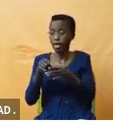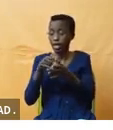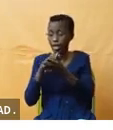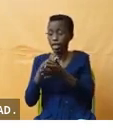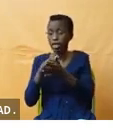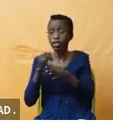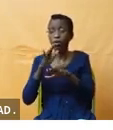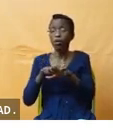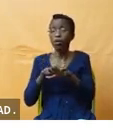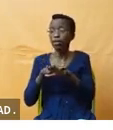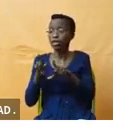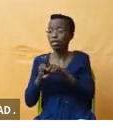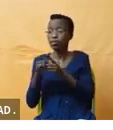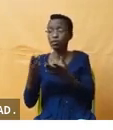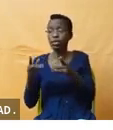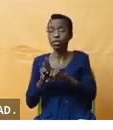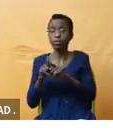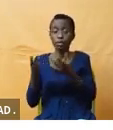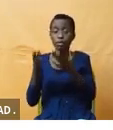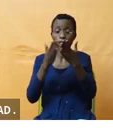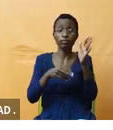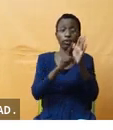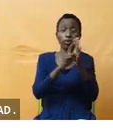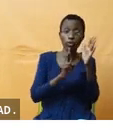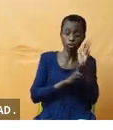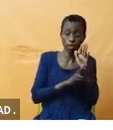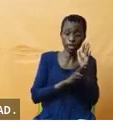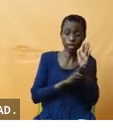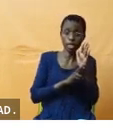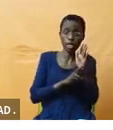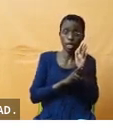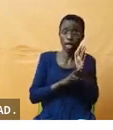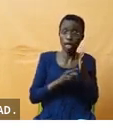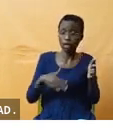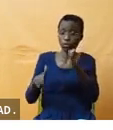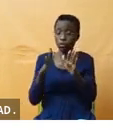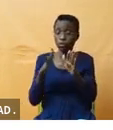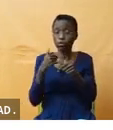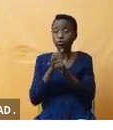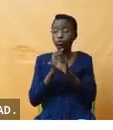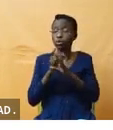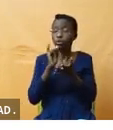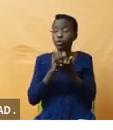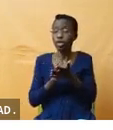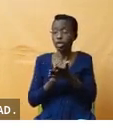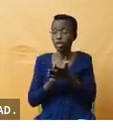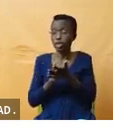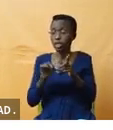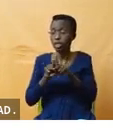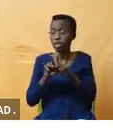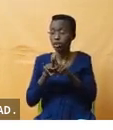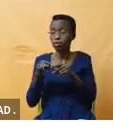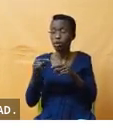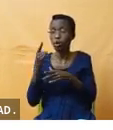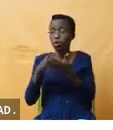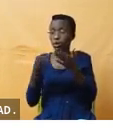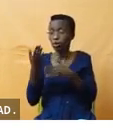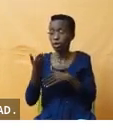thing, and they even give regulations and platforms to ensure that some of these, and even requirement on publication